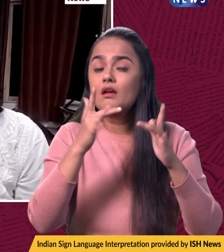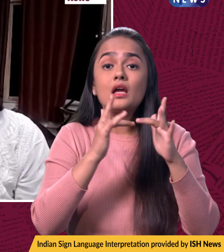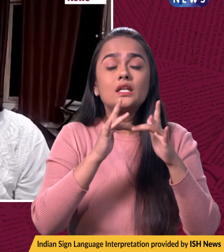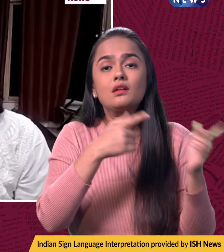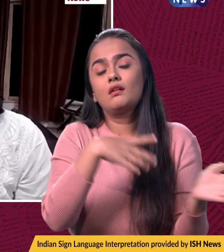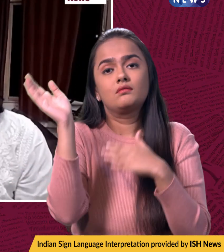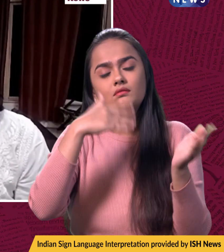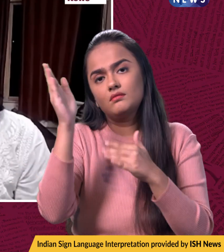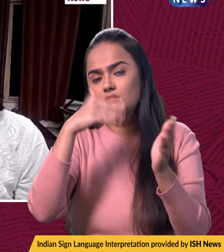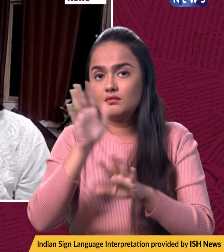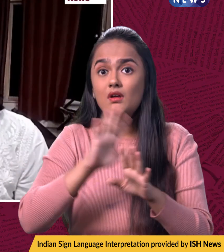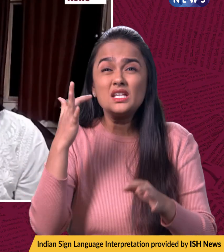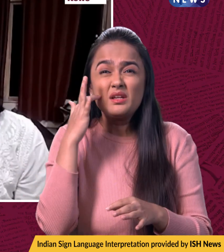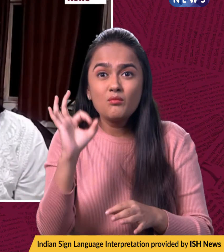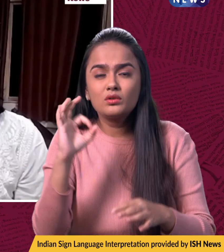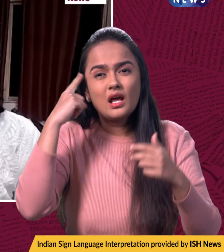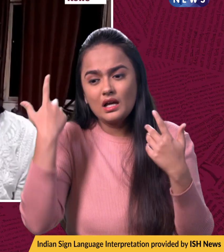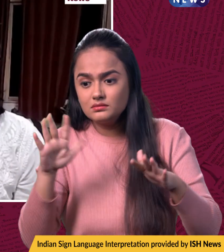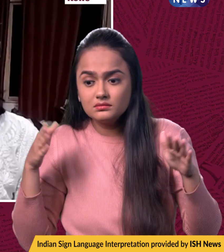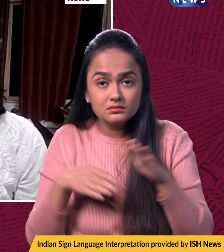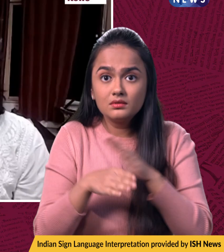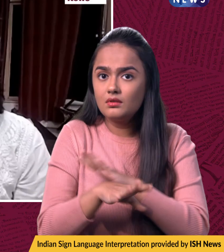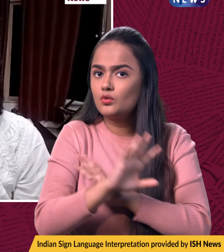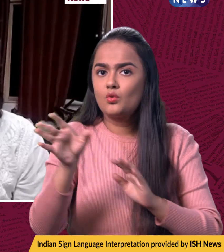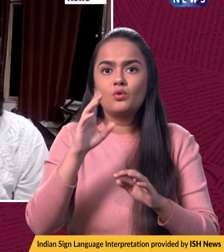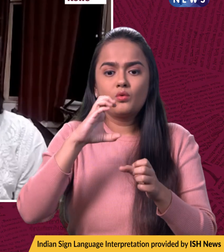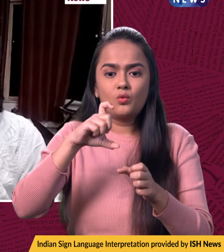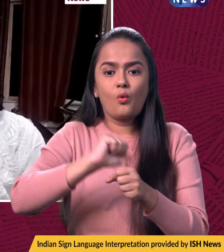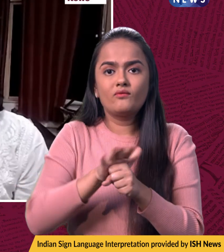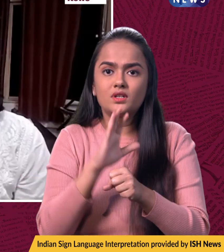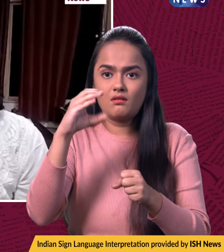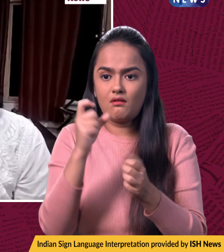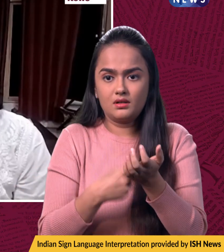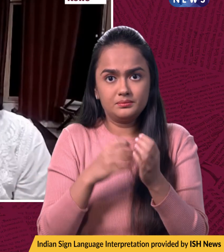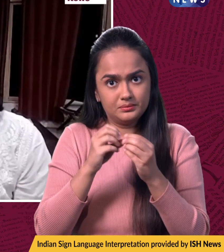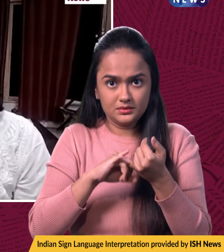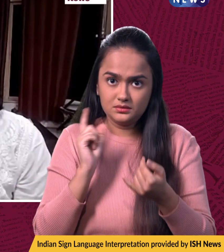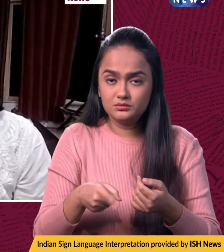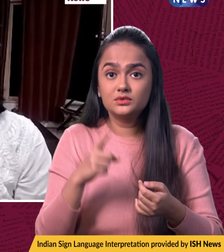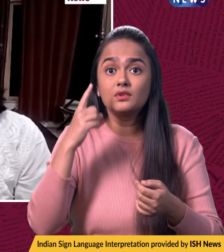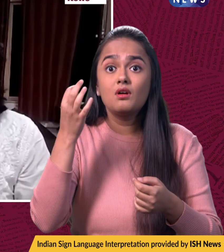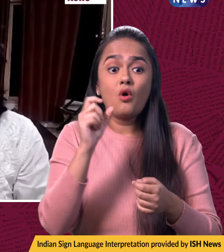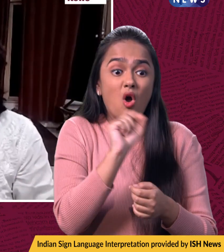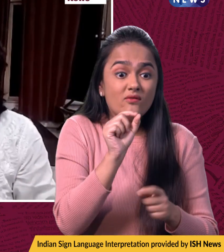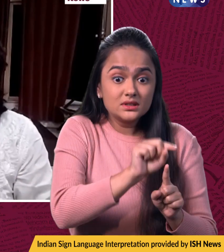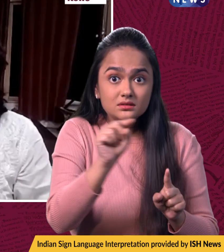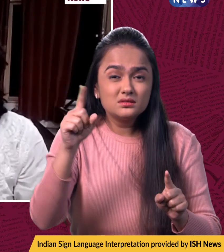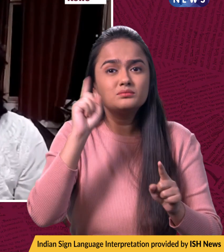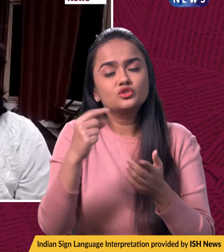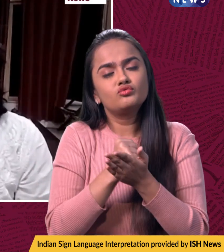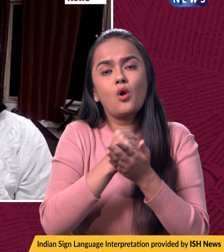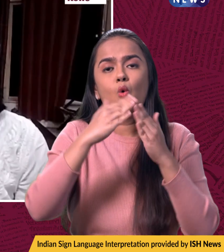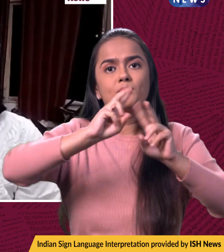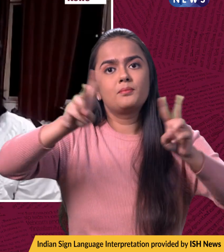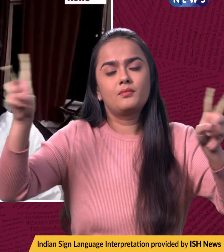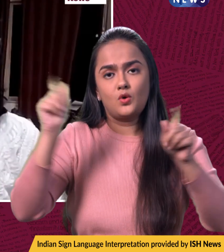said. Important and unavoidable gatherings will have to have COVID curbs. Additionally, offices should consider work